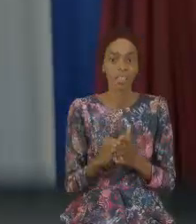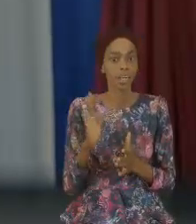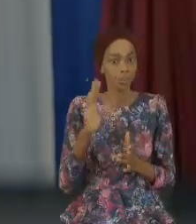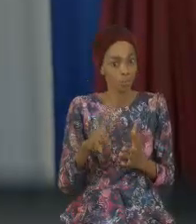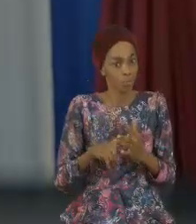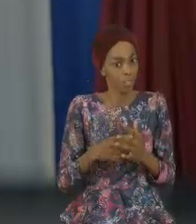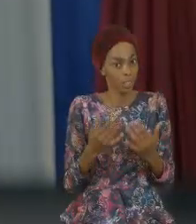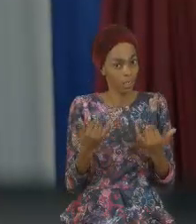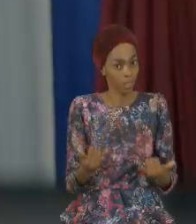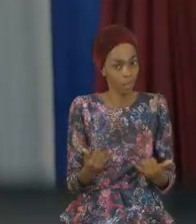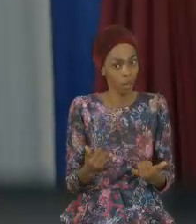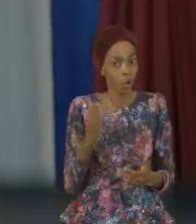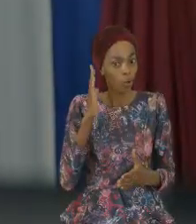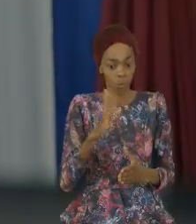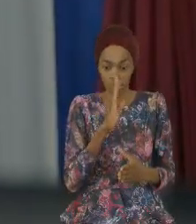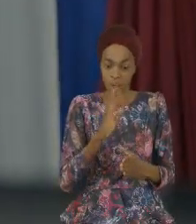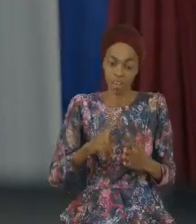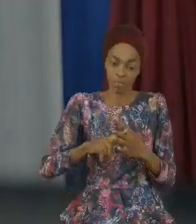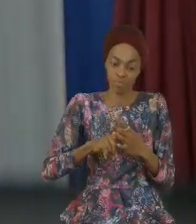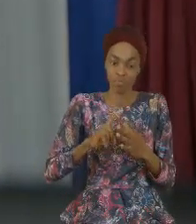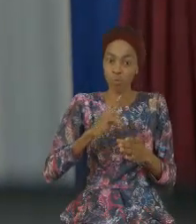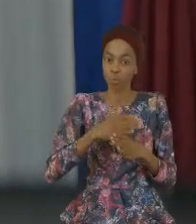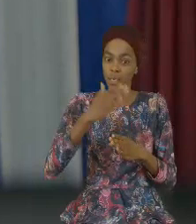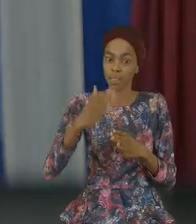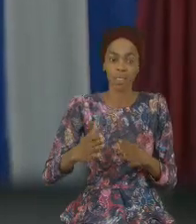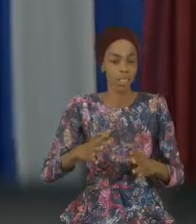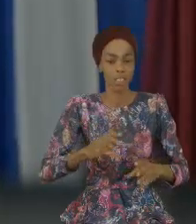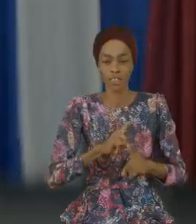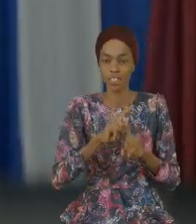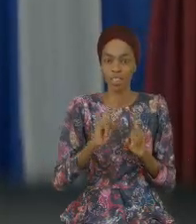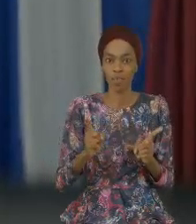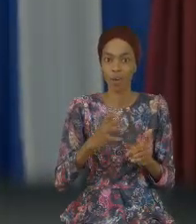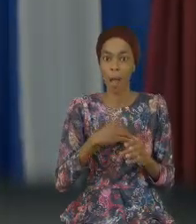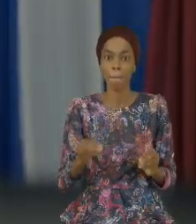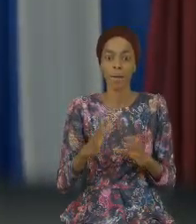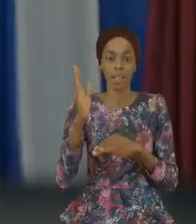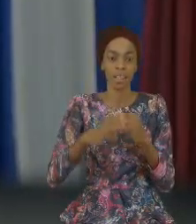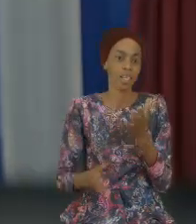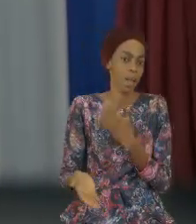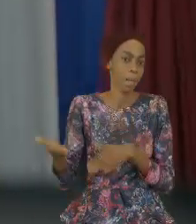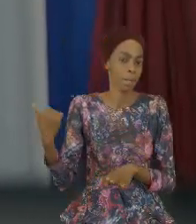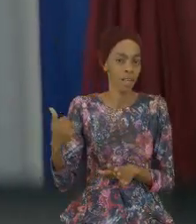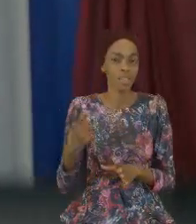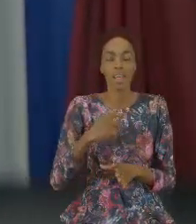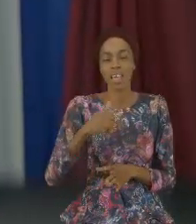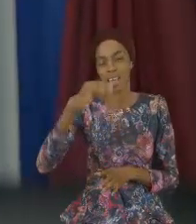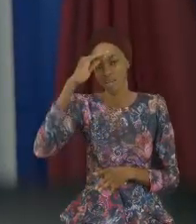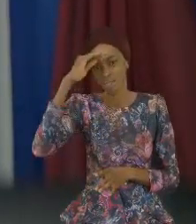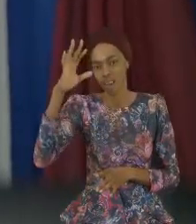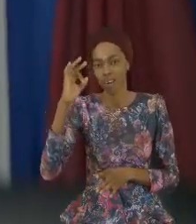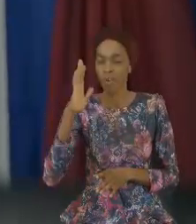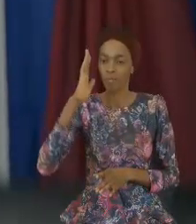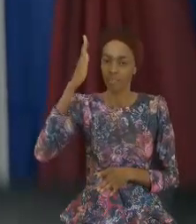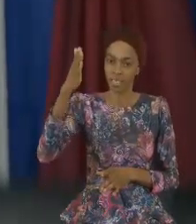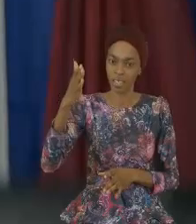now will be totally different, will be brighter than the journey of the past. A man of destiny,